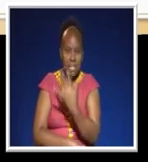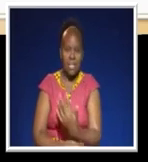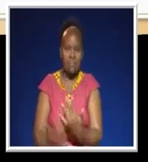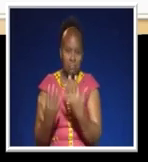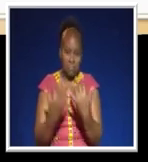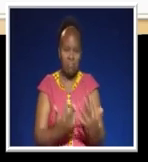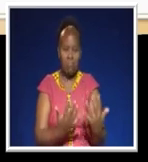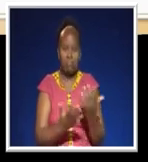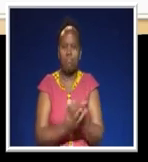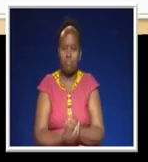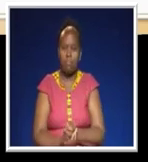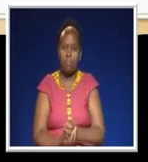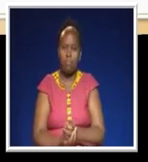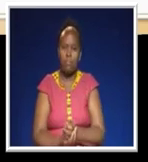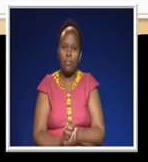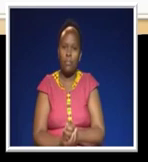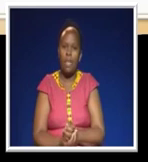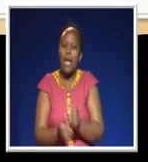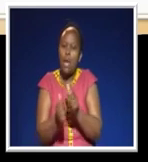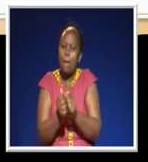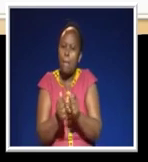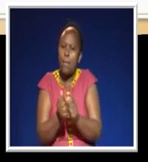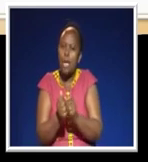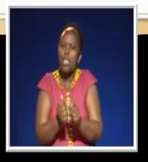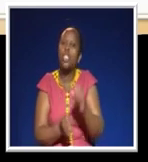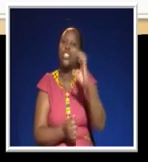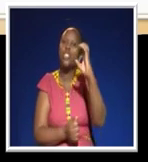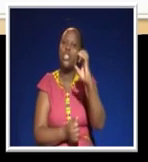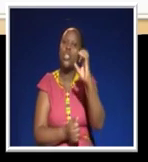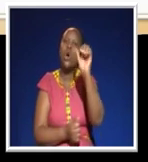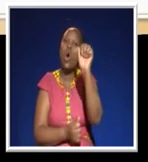dry grass cuttings, and maize cobs.